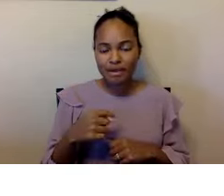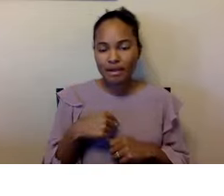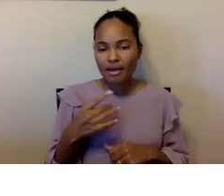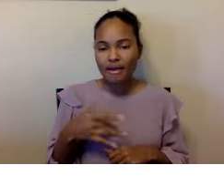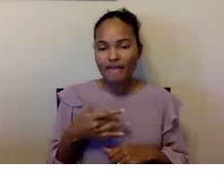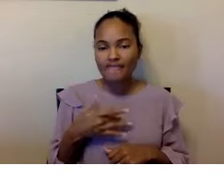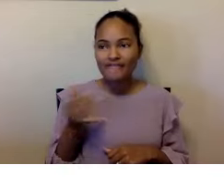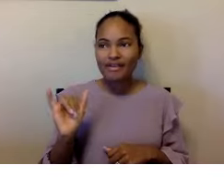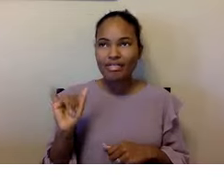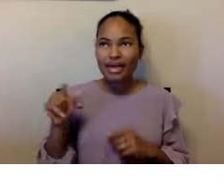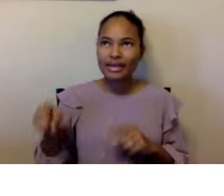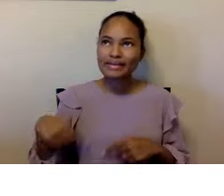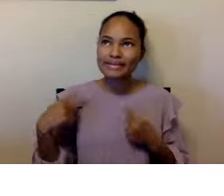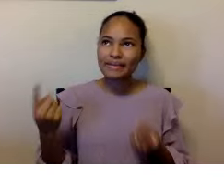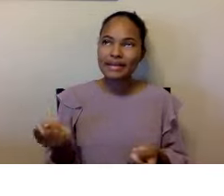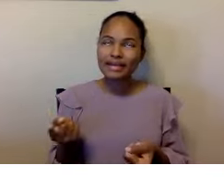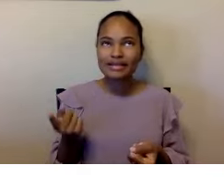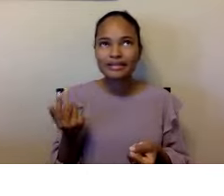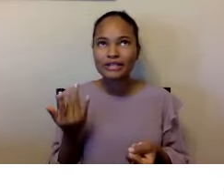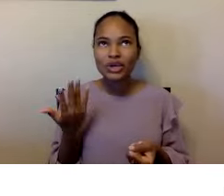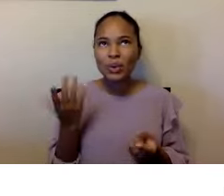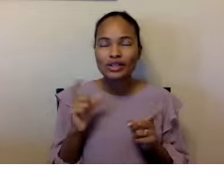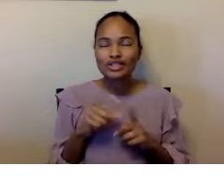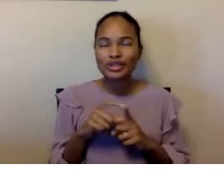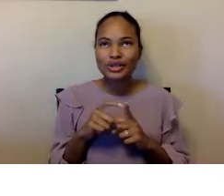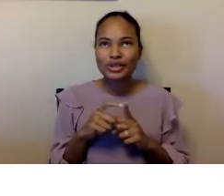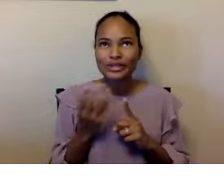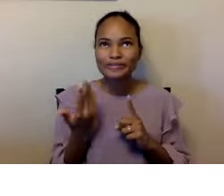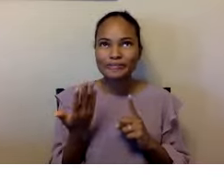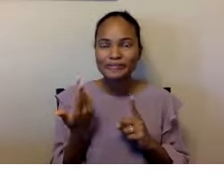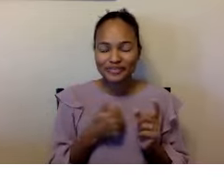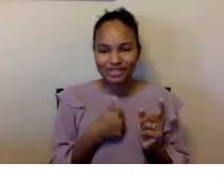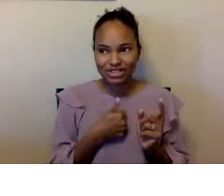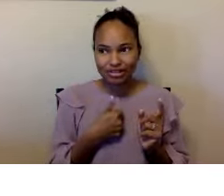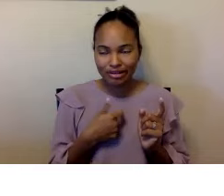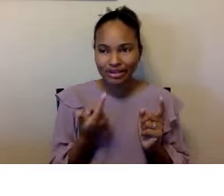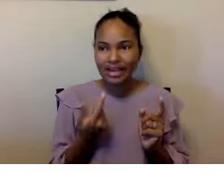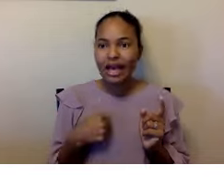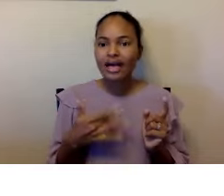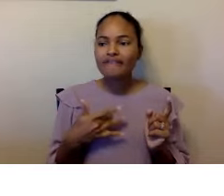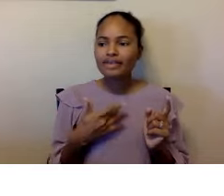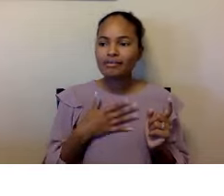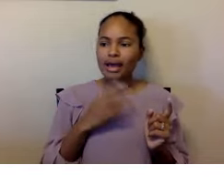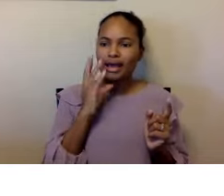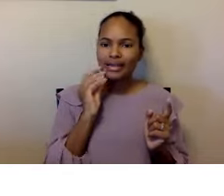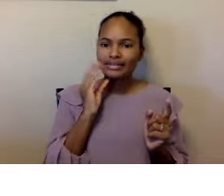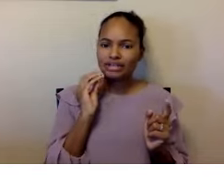what's the word? Sorry, I feel like it's been a fulfilling experience.